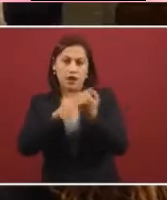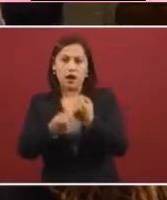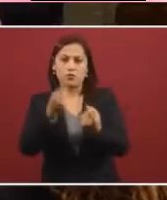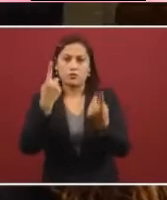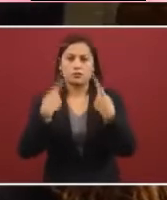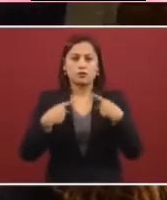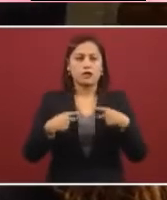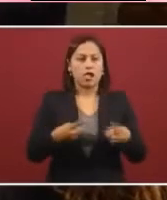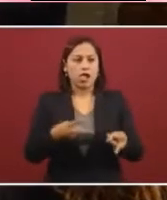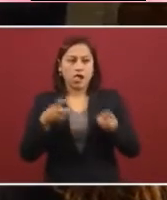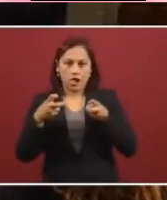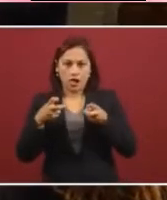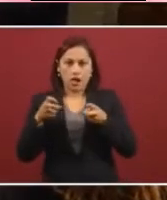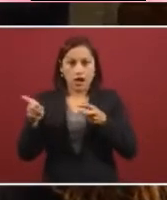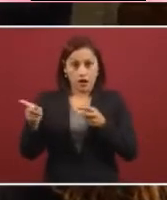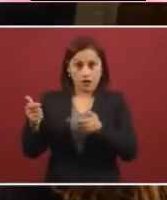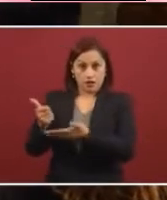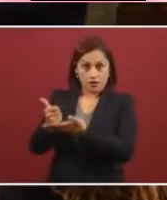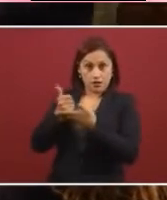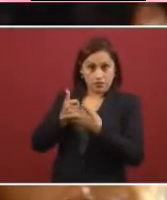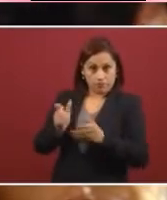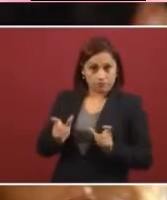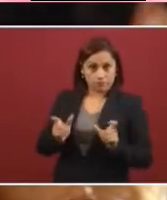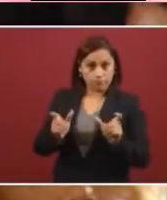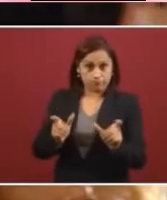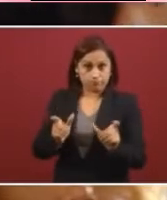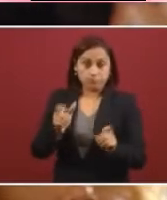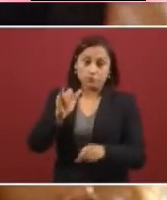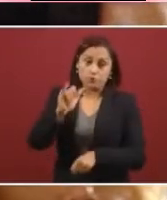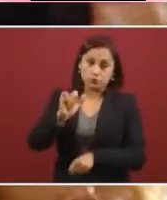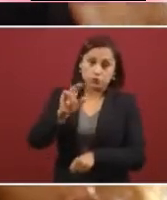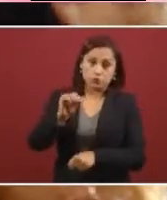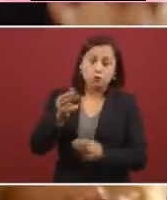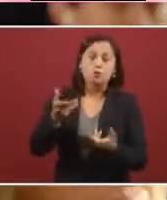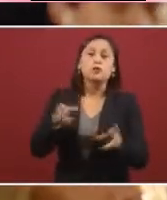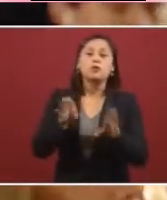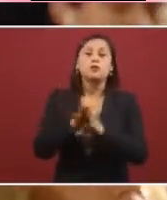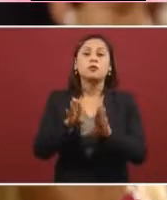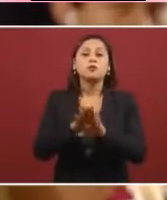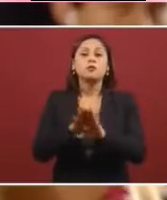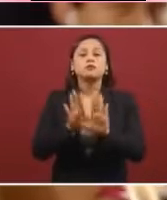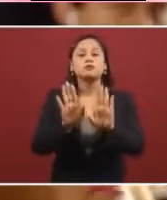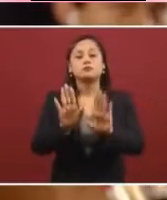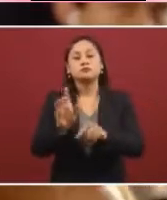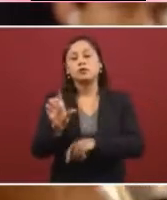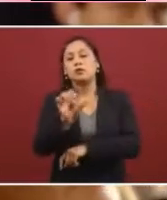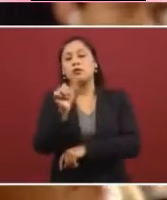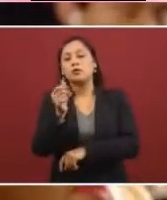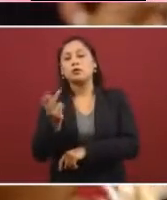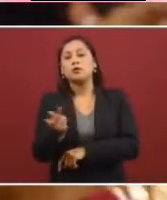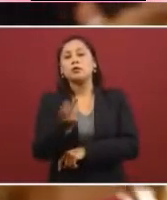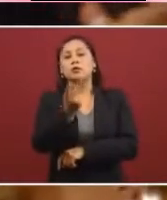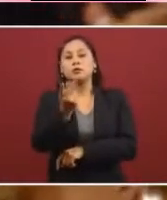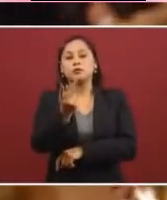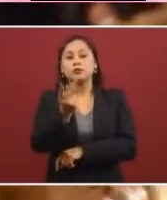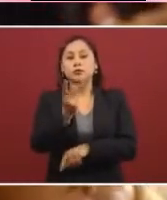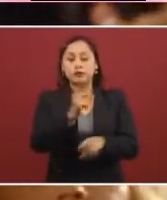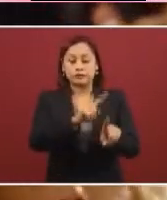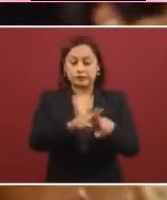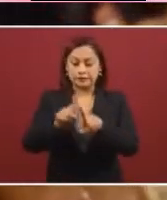will we be protected against people that attack you on the roads? And this transition with the